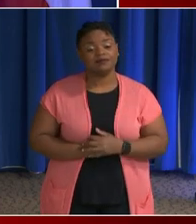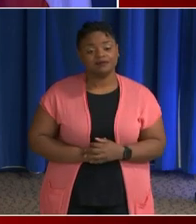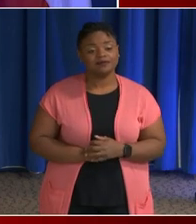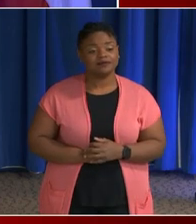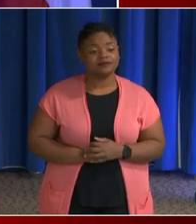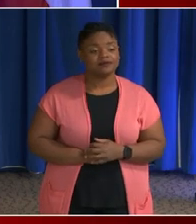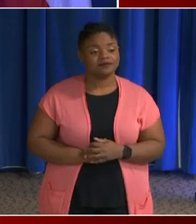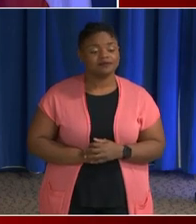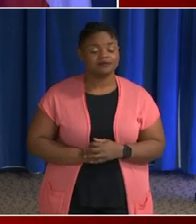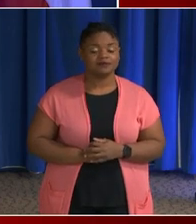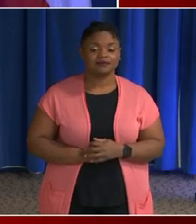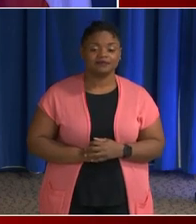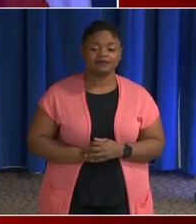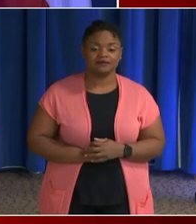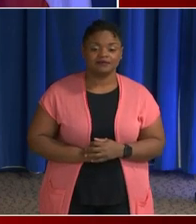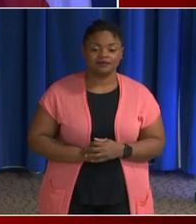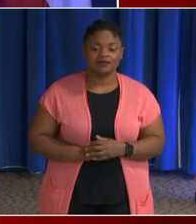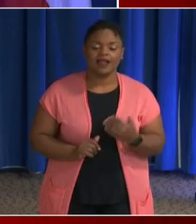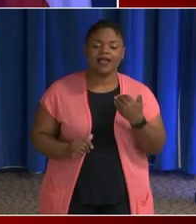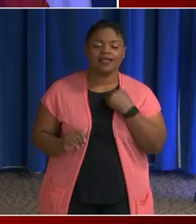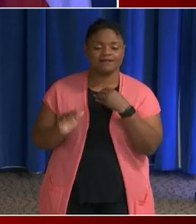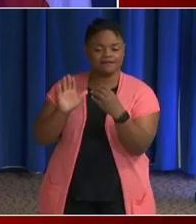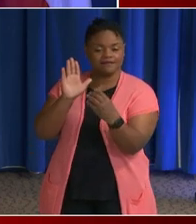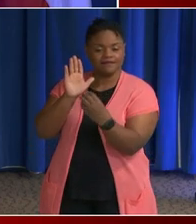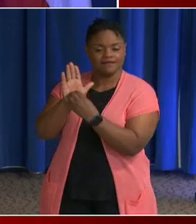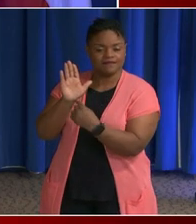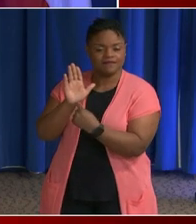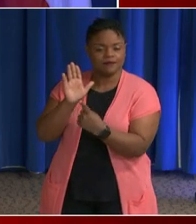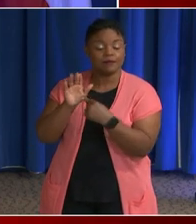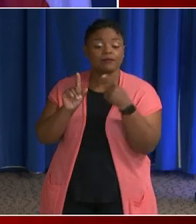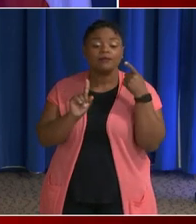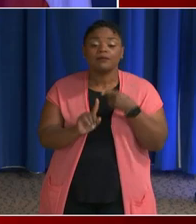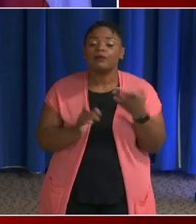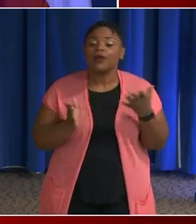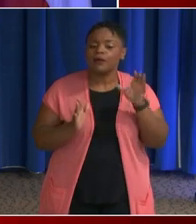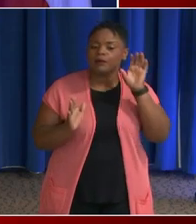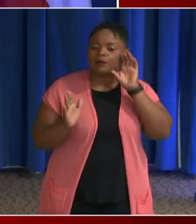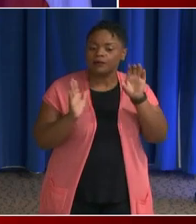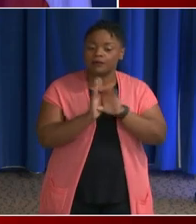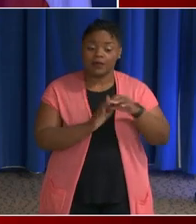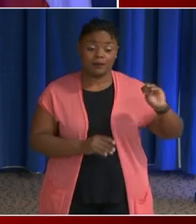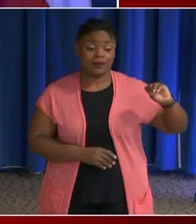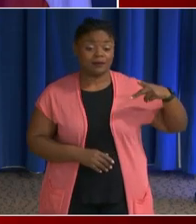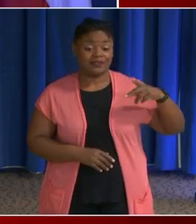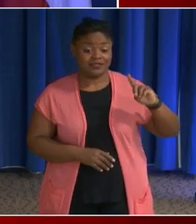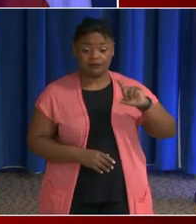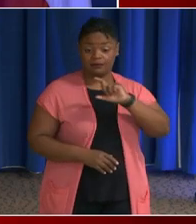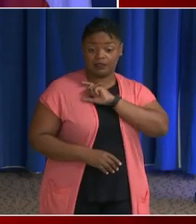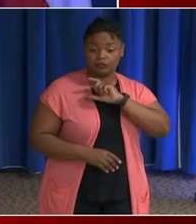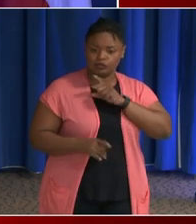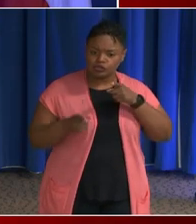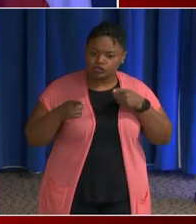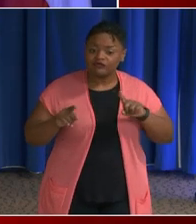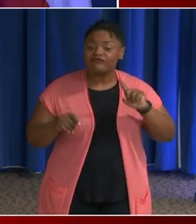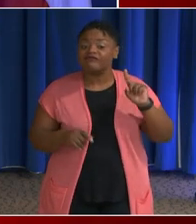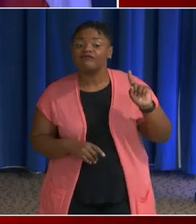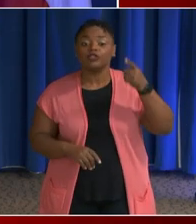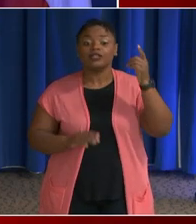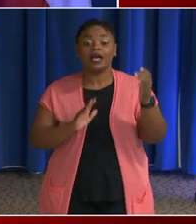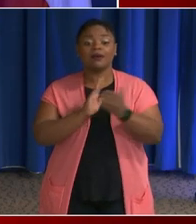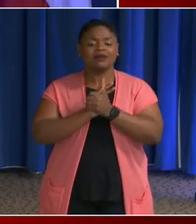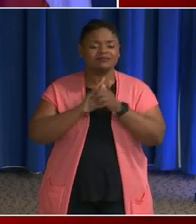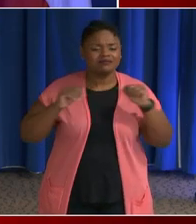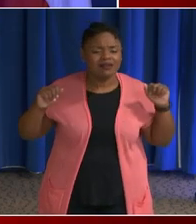there is a provision regarding identification of MPD officers during First Amendment assemblies